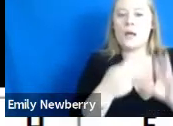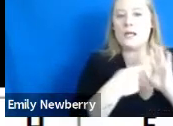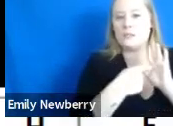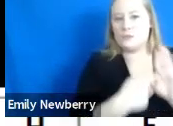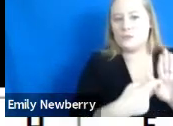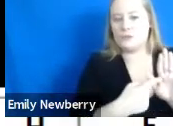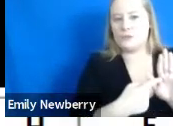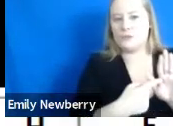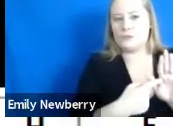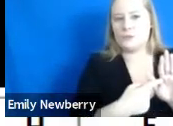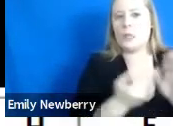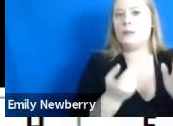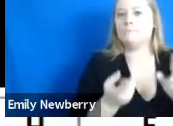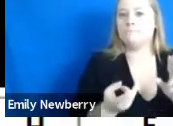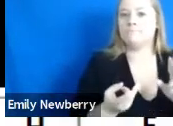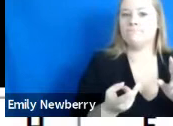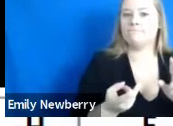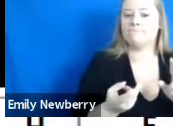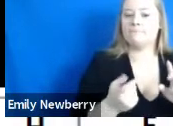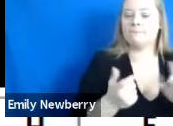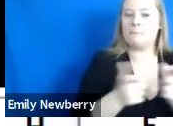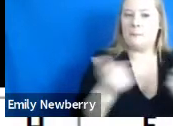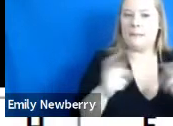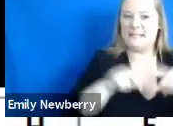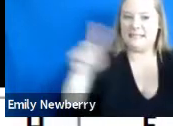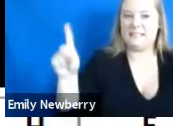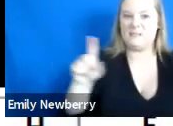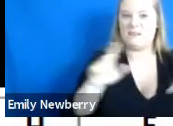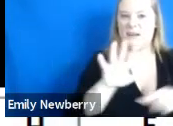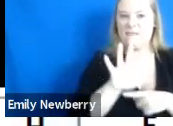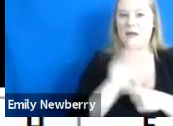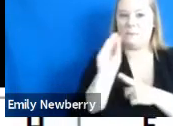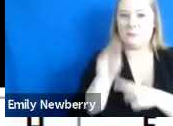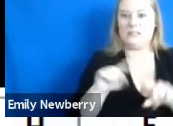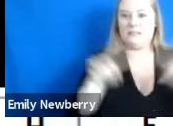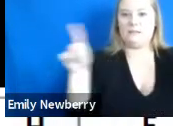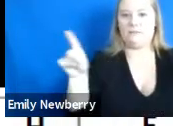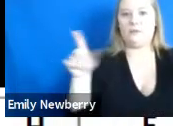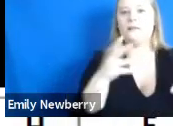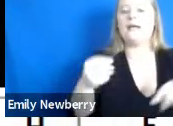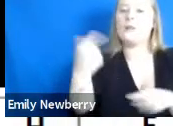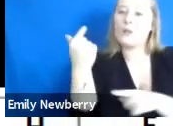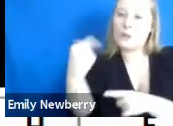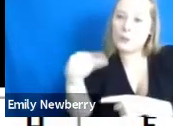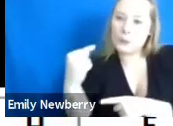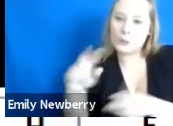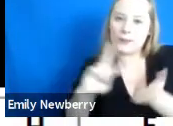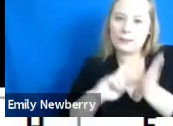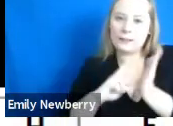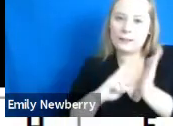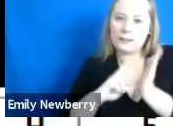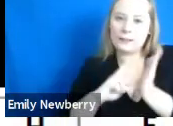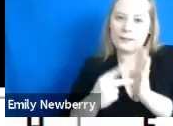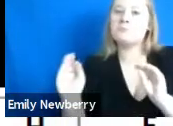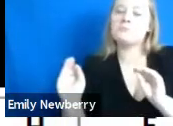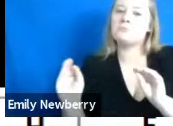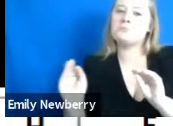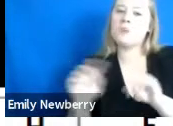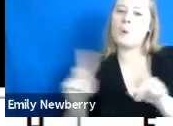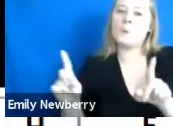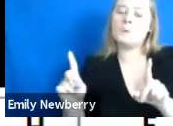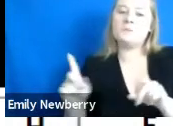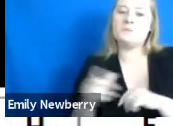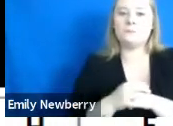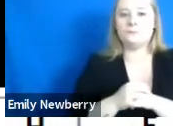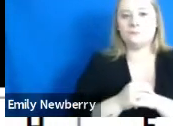the significant differences at 5% level of significance, and the green block shows non-significant differences. All